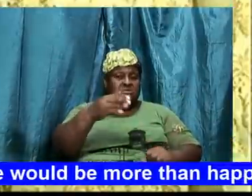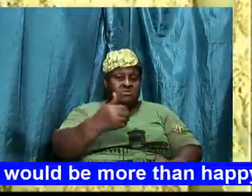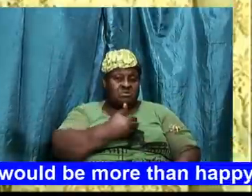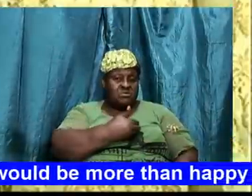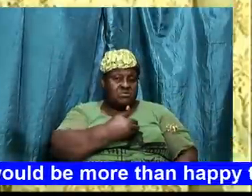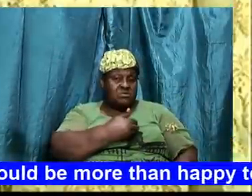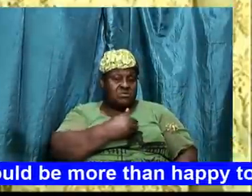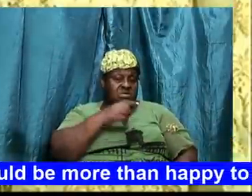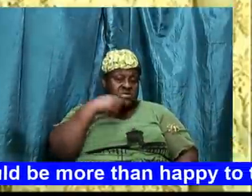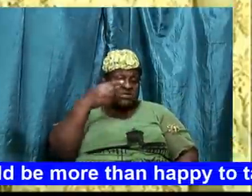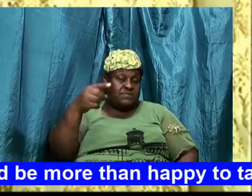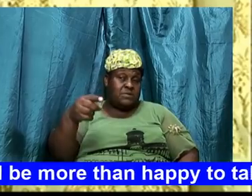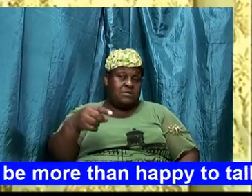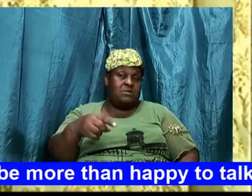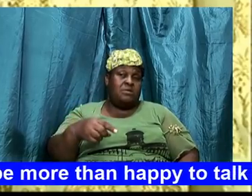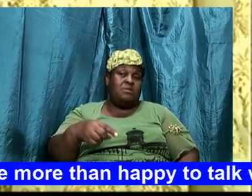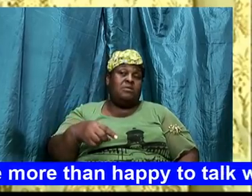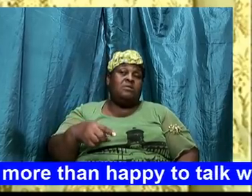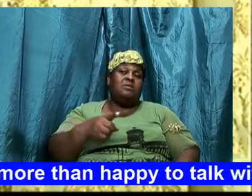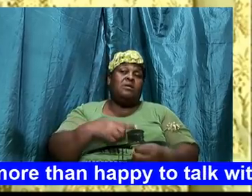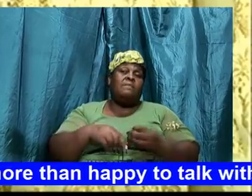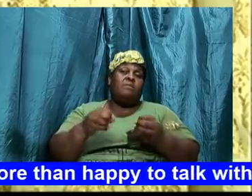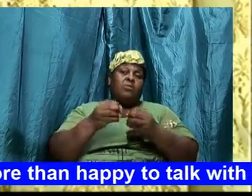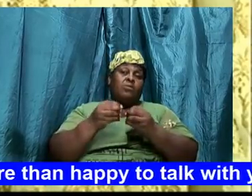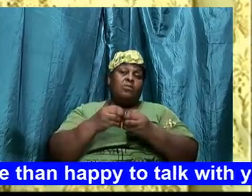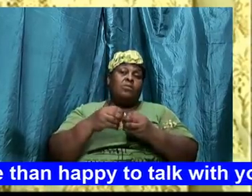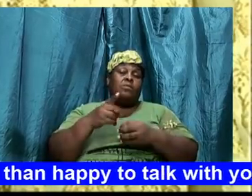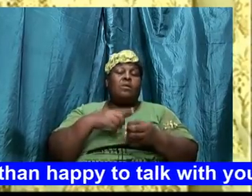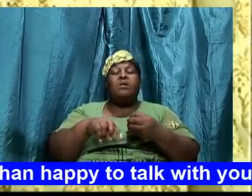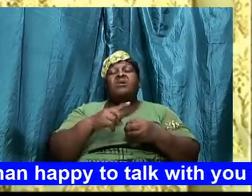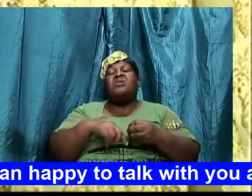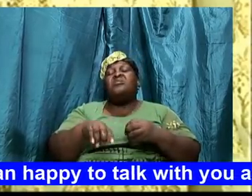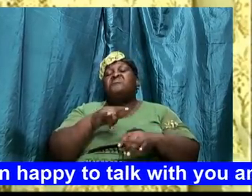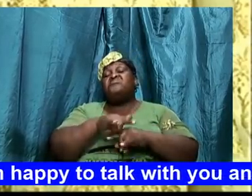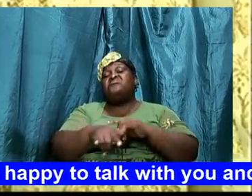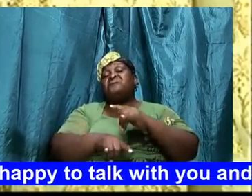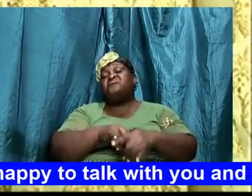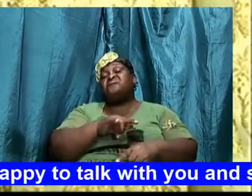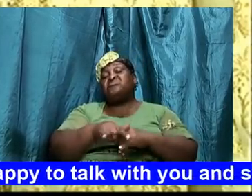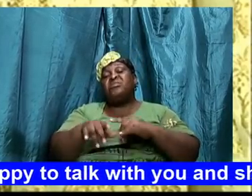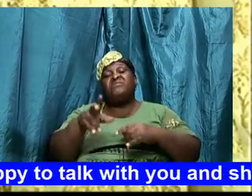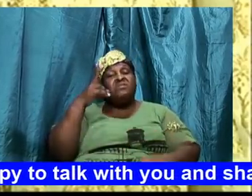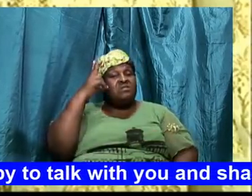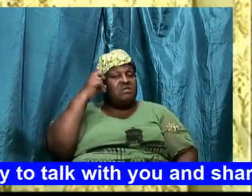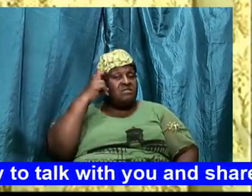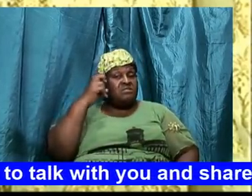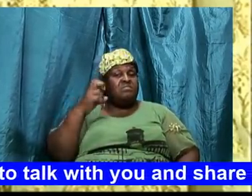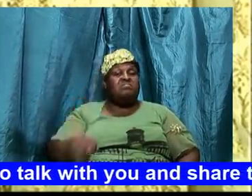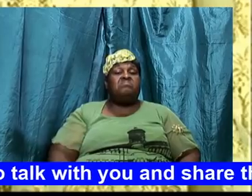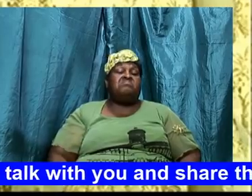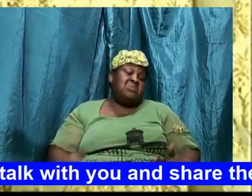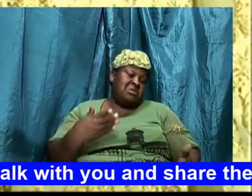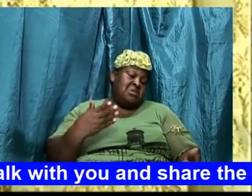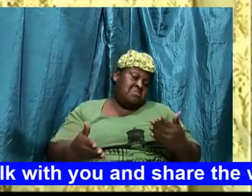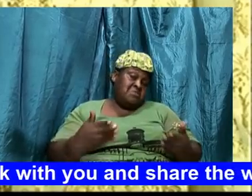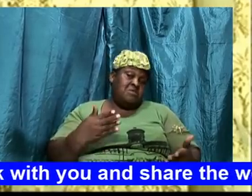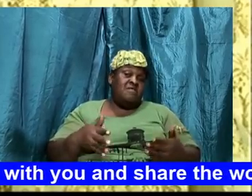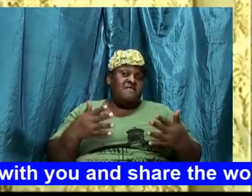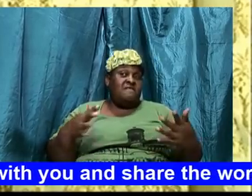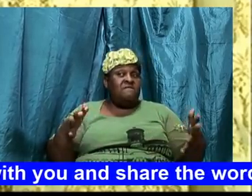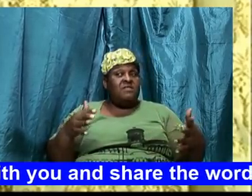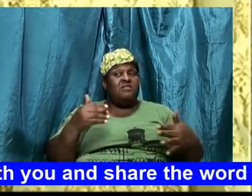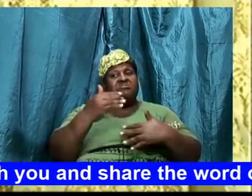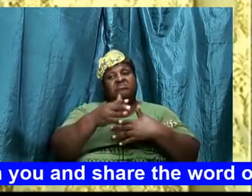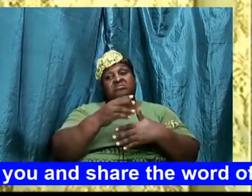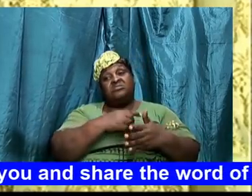I'm going to talk a little bit about the wiles of the adversary. Might be able to wrap up everything next week, but it is according